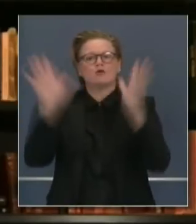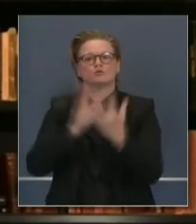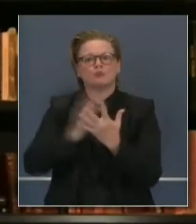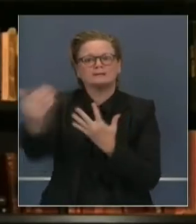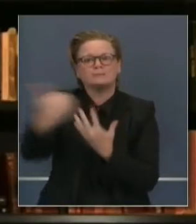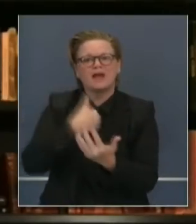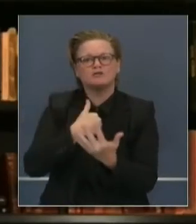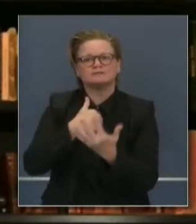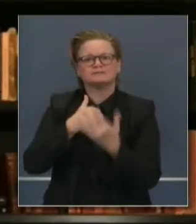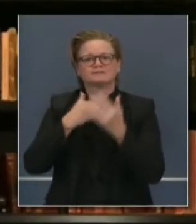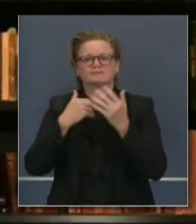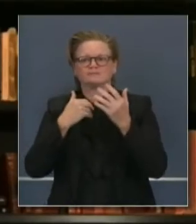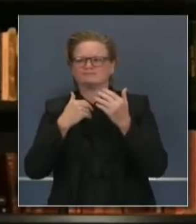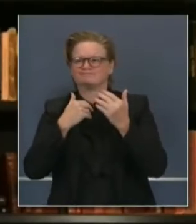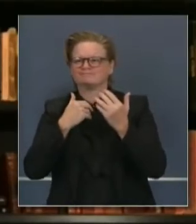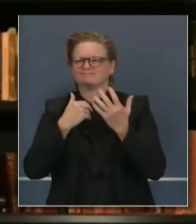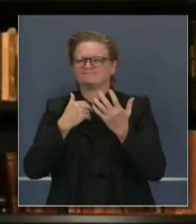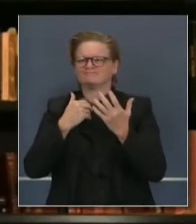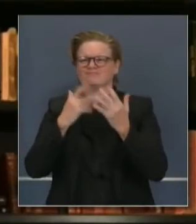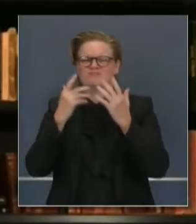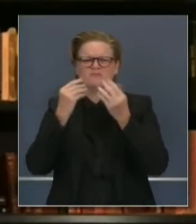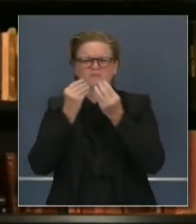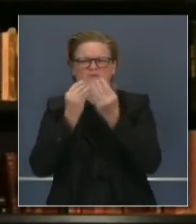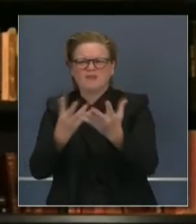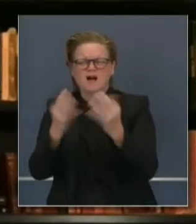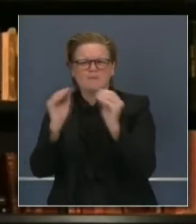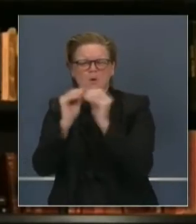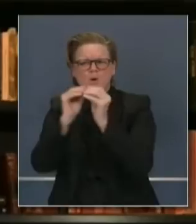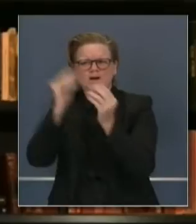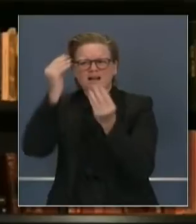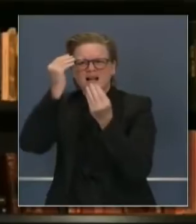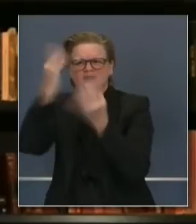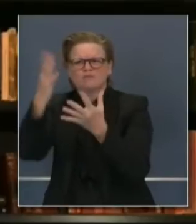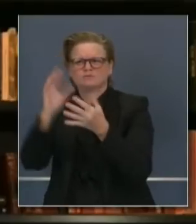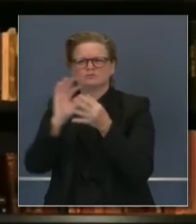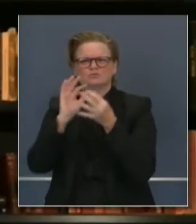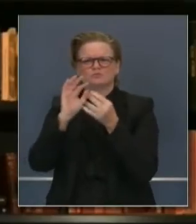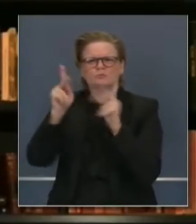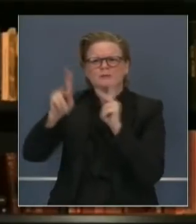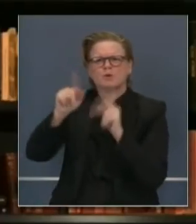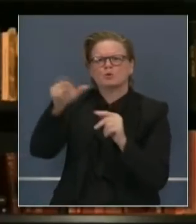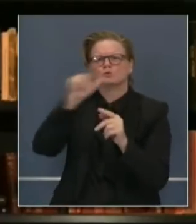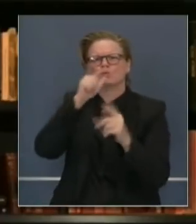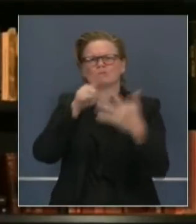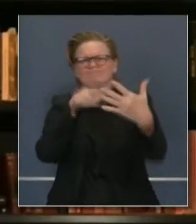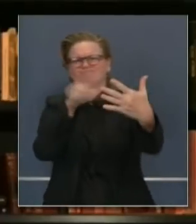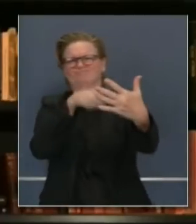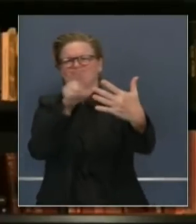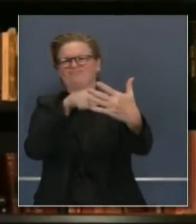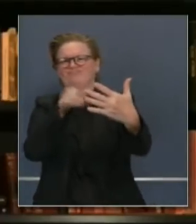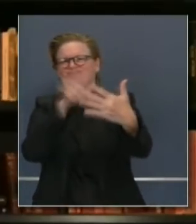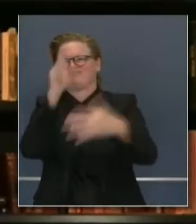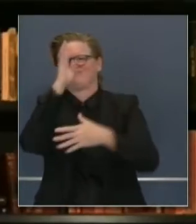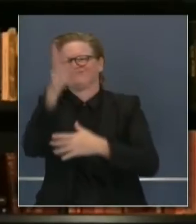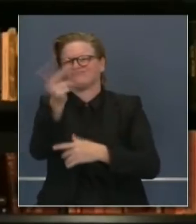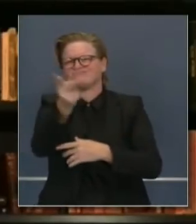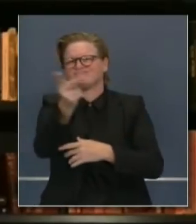more information to address these criticisms that people don't understand what sectors are closed, what ones are left open? No,